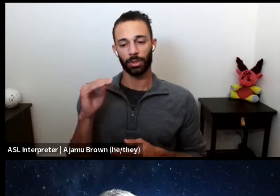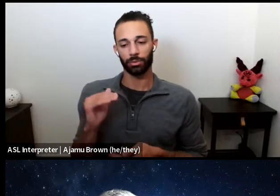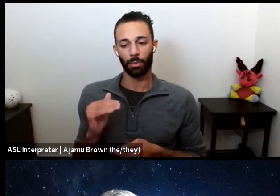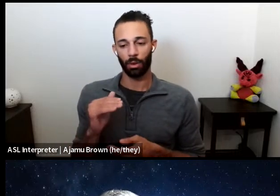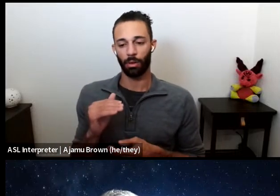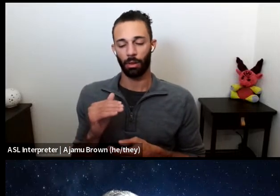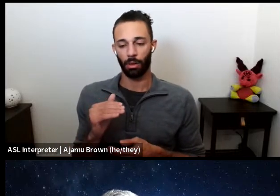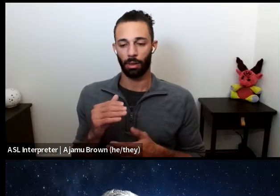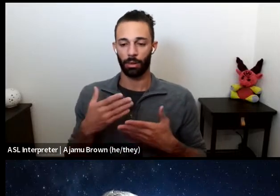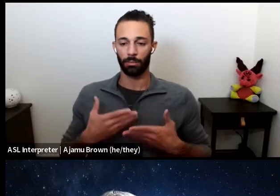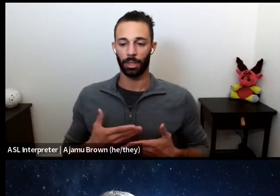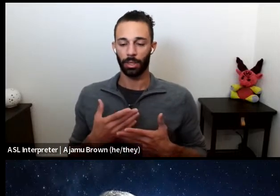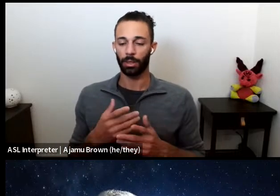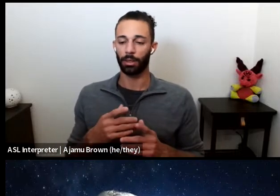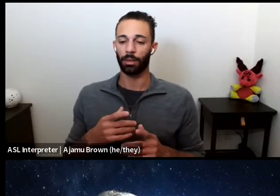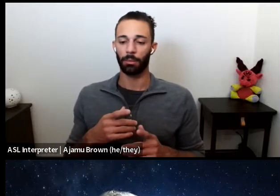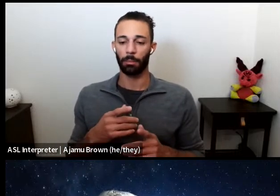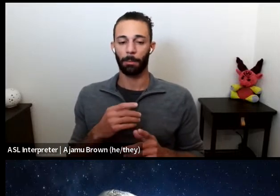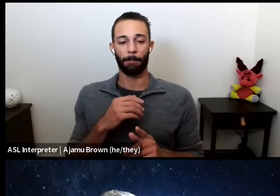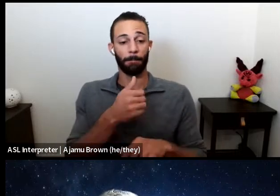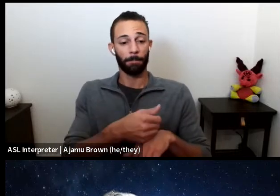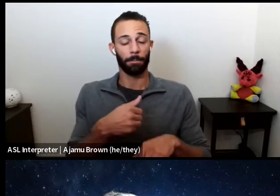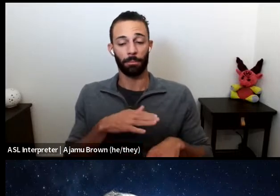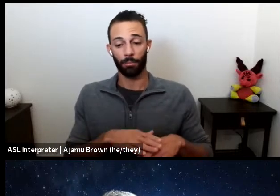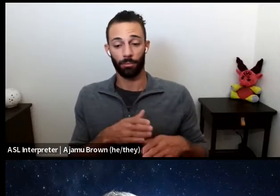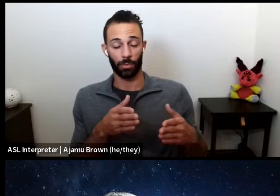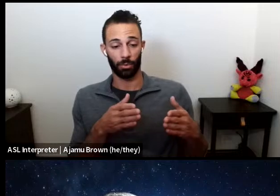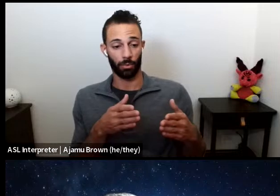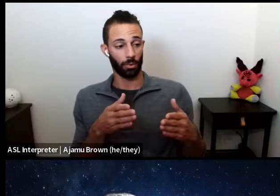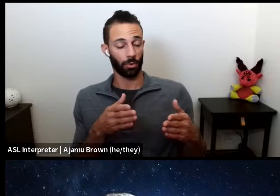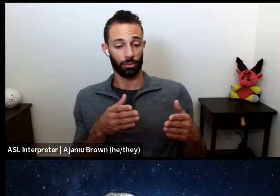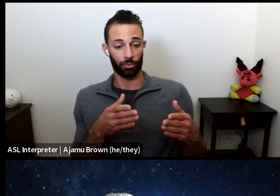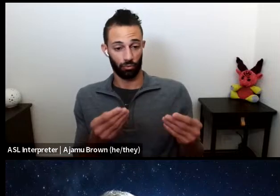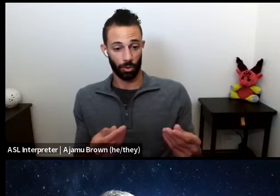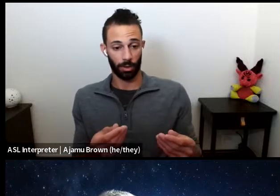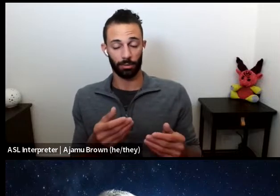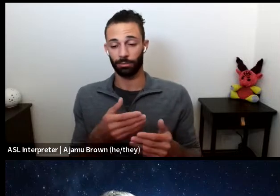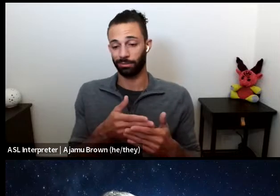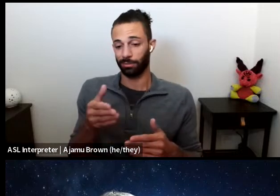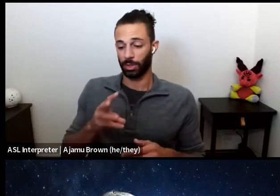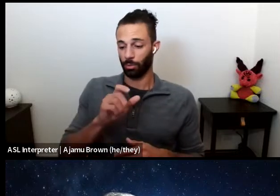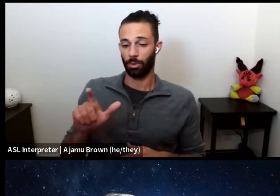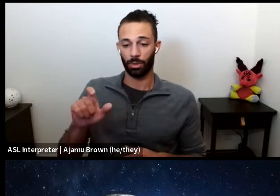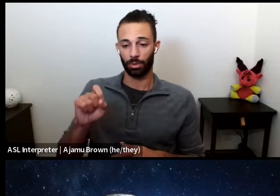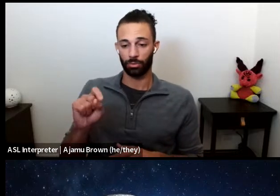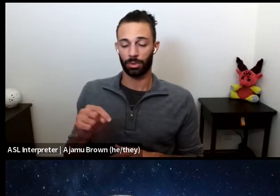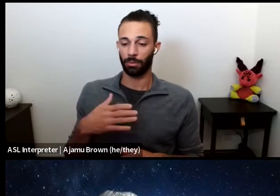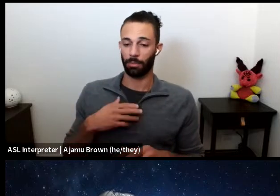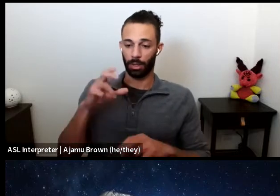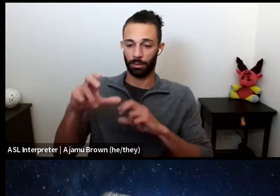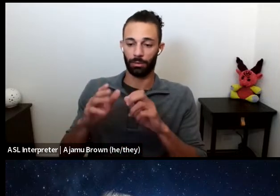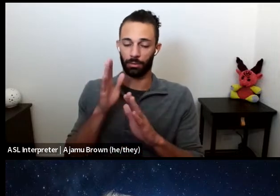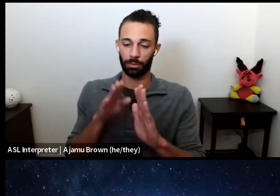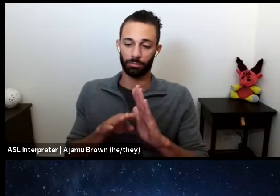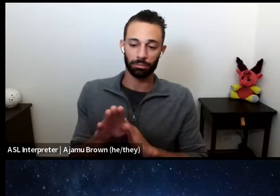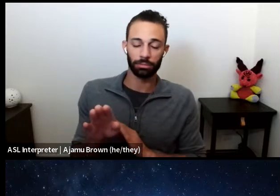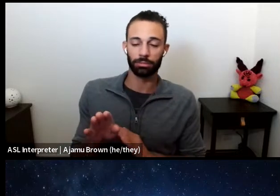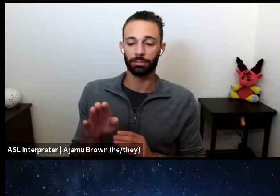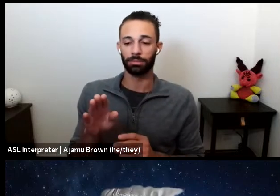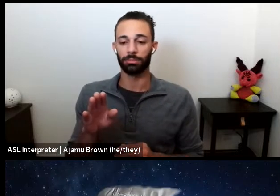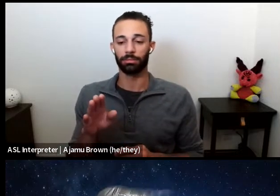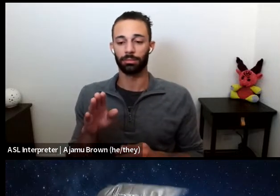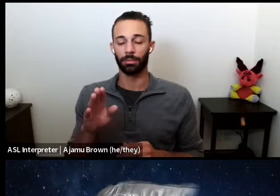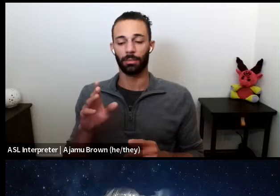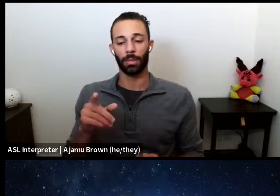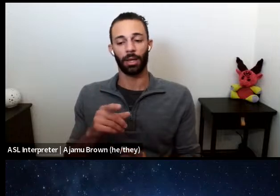ground just off of Wall Street. Watch my stock grow, pierce listful heavens, where justice giants